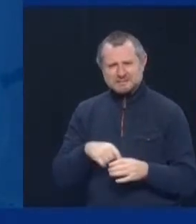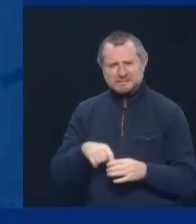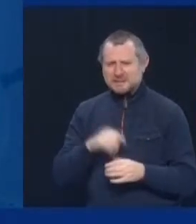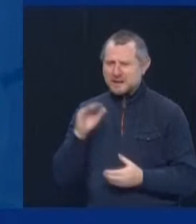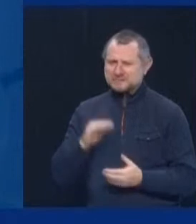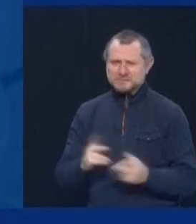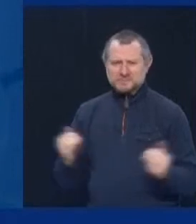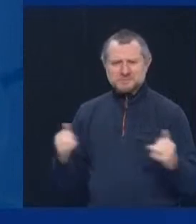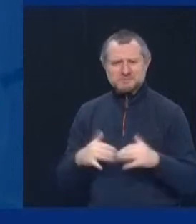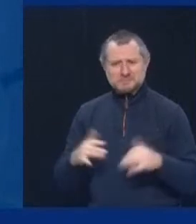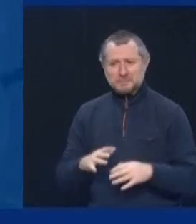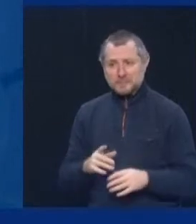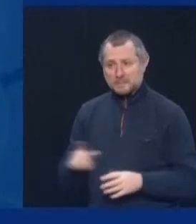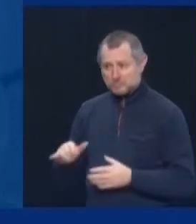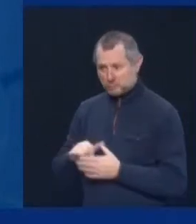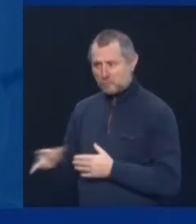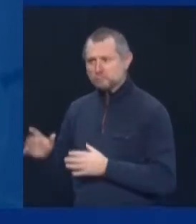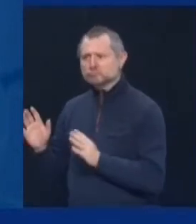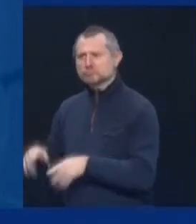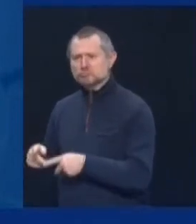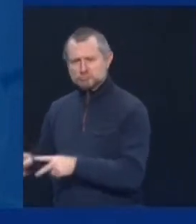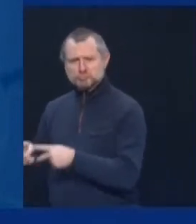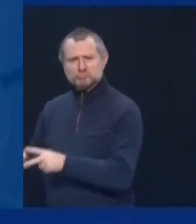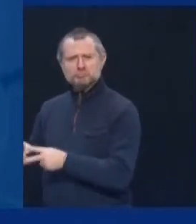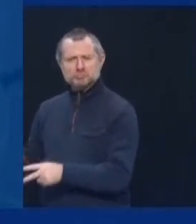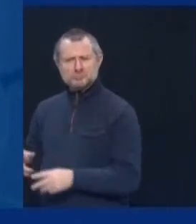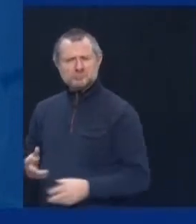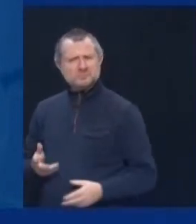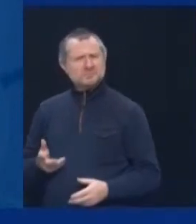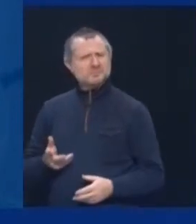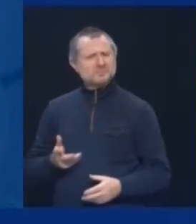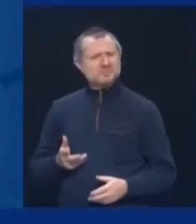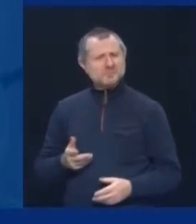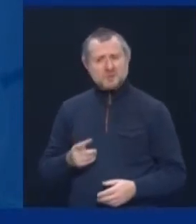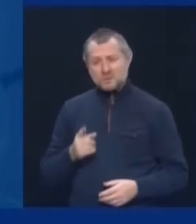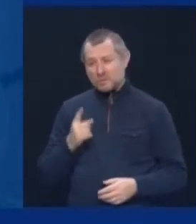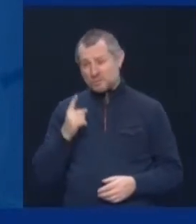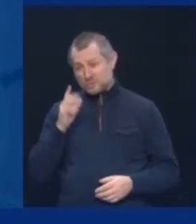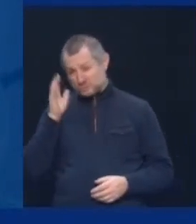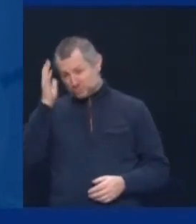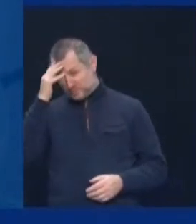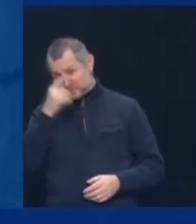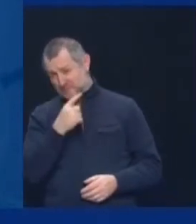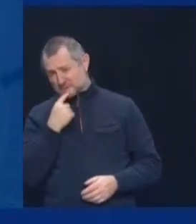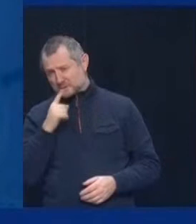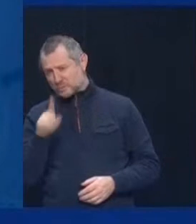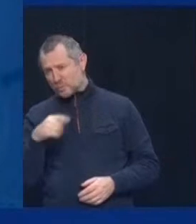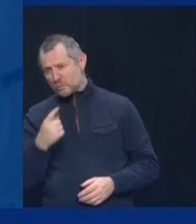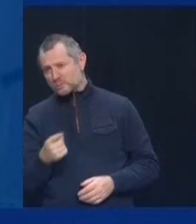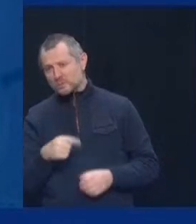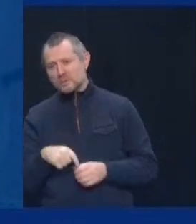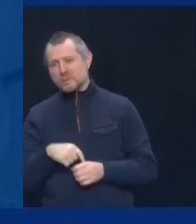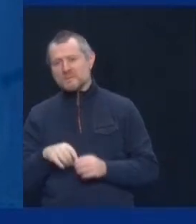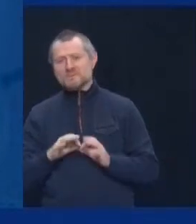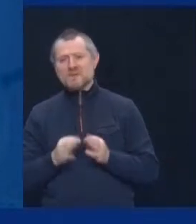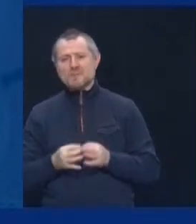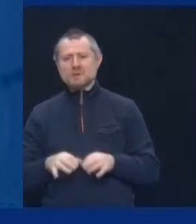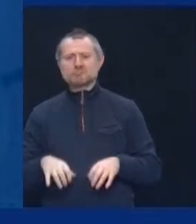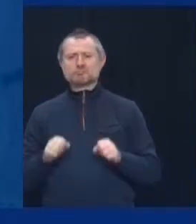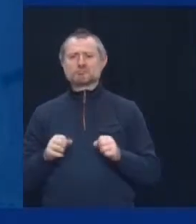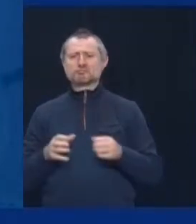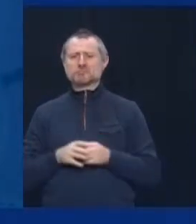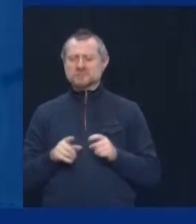Trump says only immediate family members in a